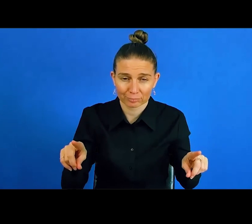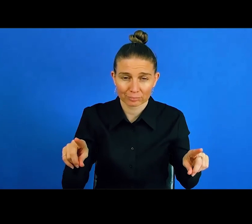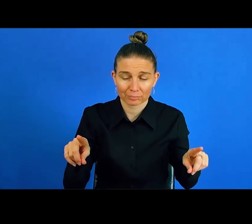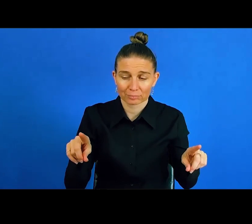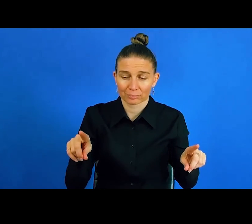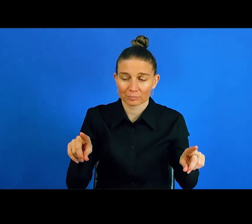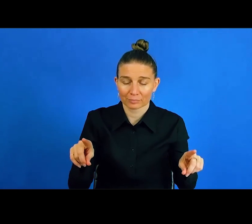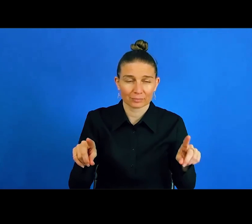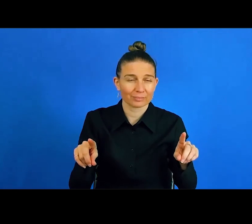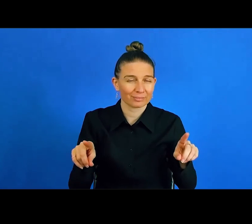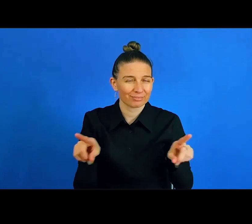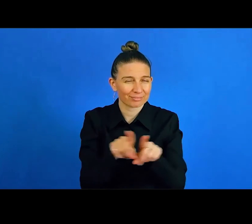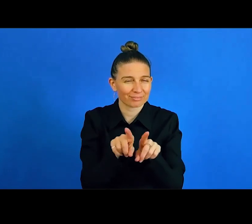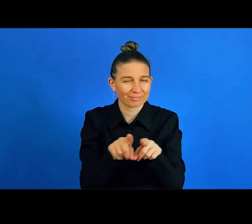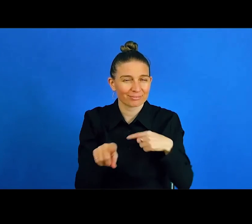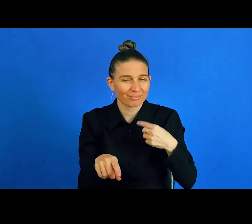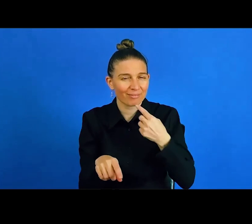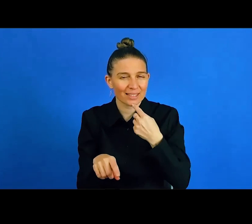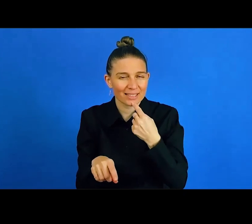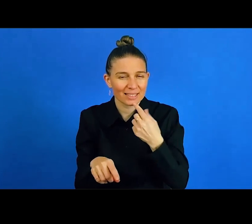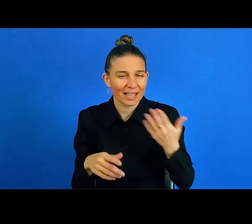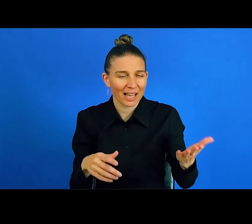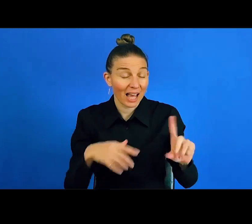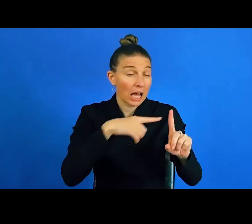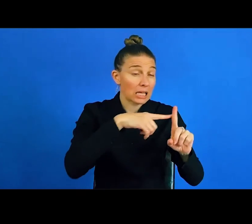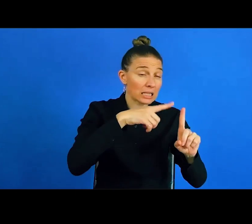statistical surveys vis-a-vis the data coming from